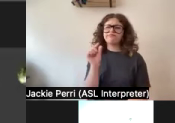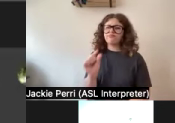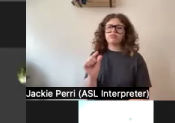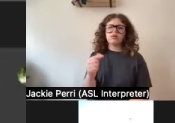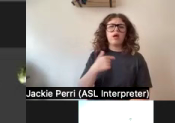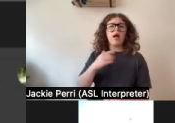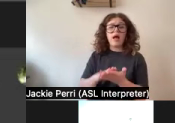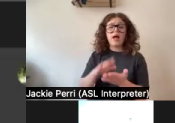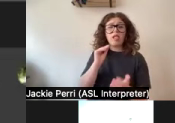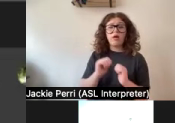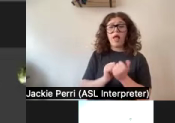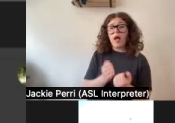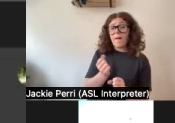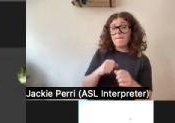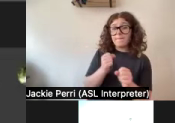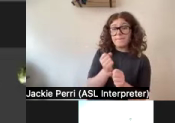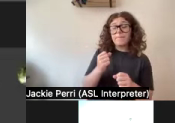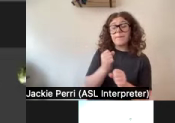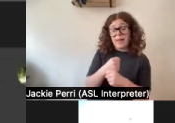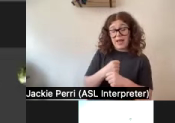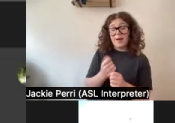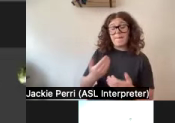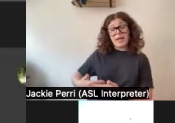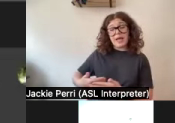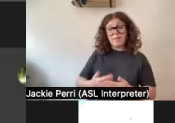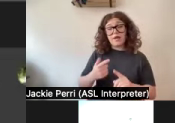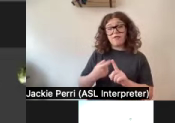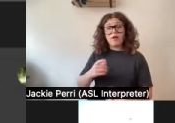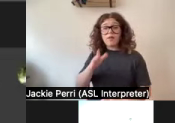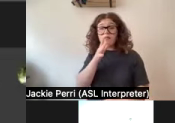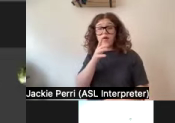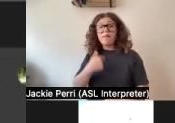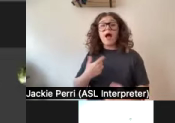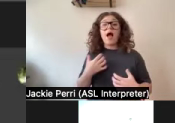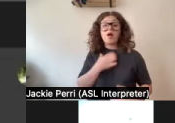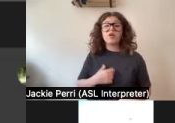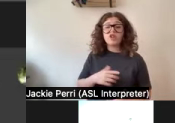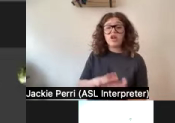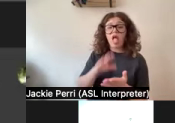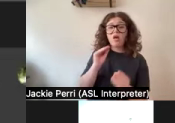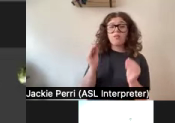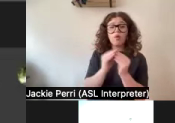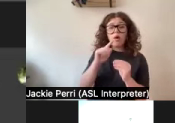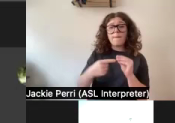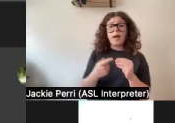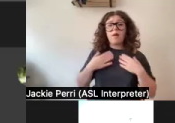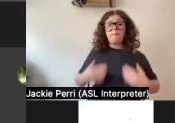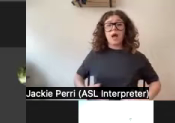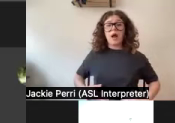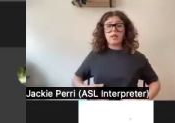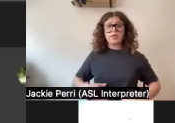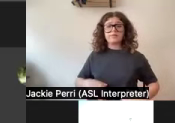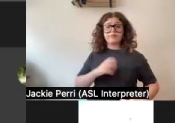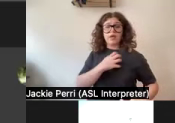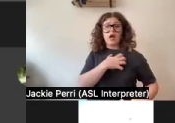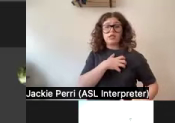health teachers. I wish I would have learned about body autonomy and healthy relationships. And then Kate shared, I do not